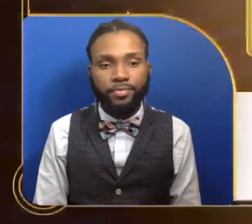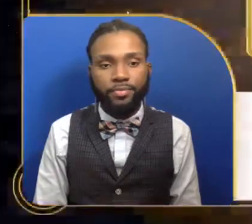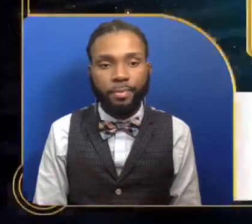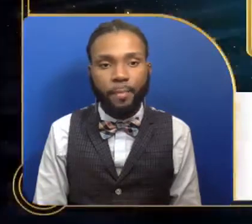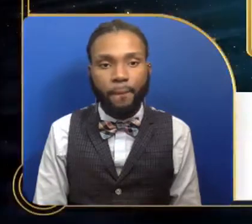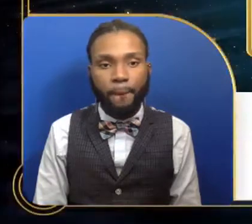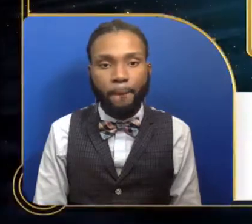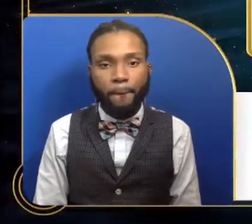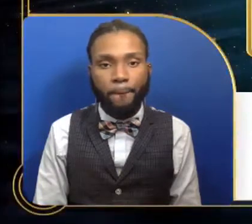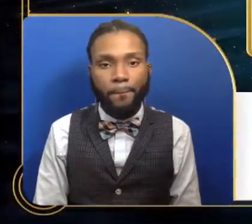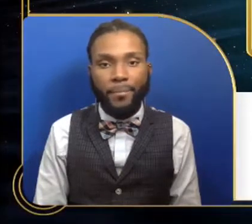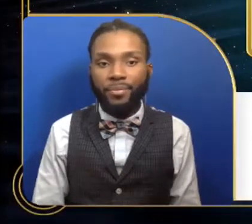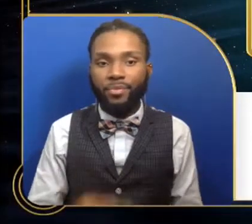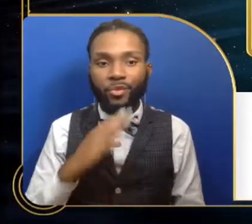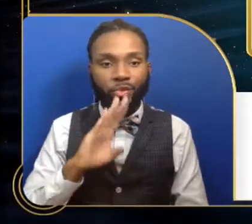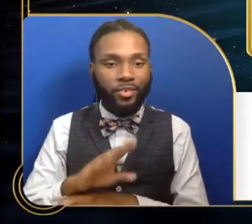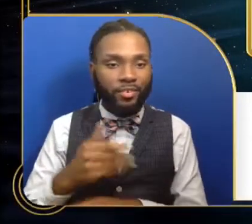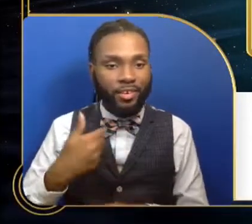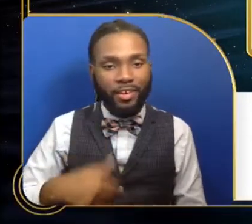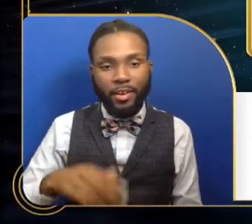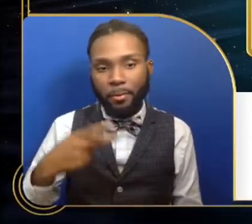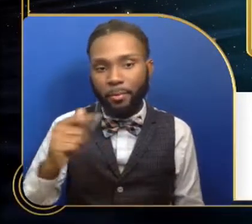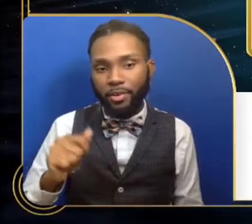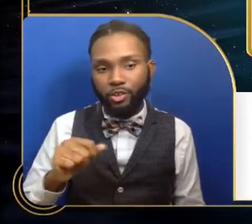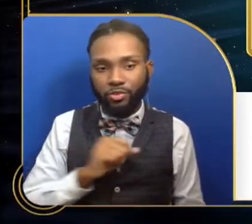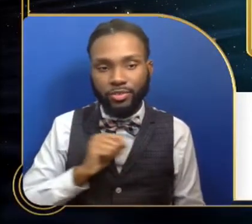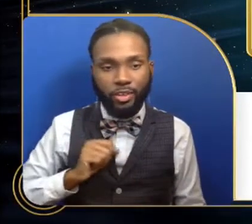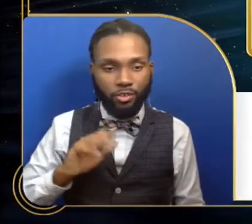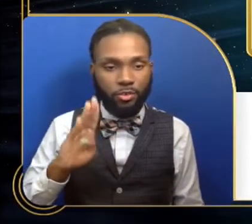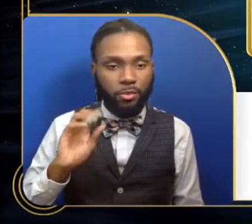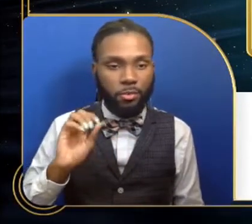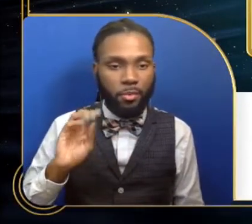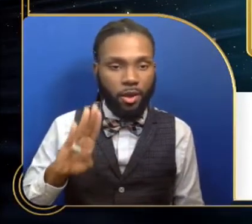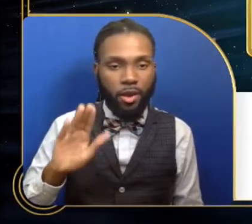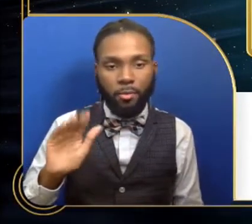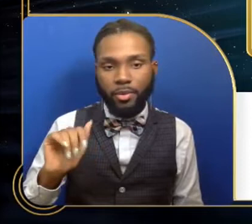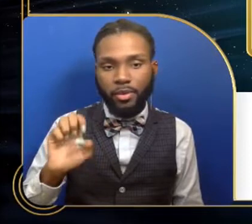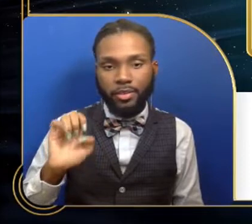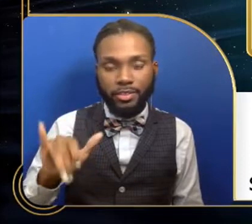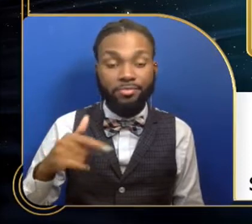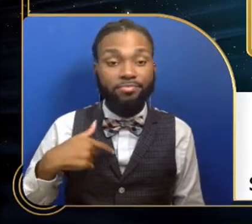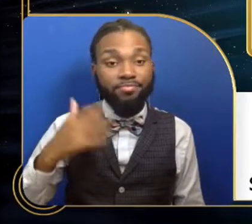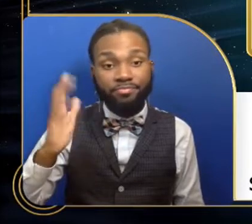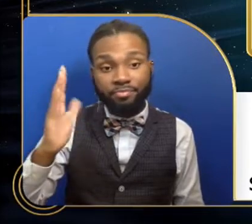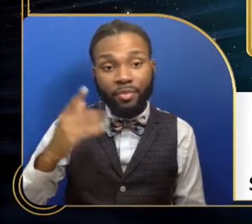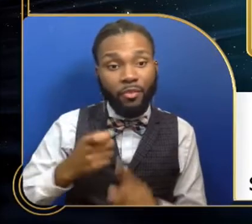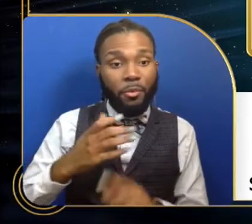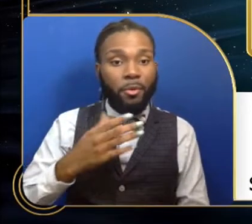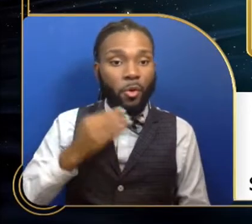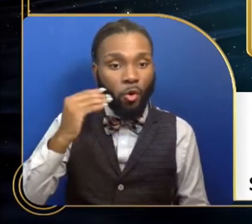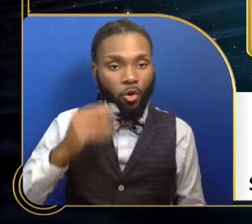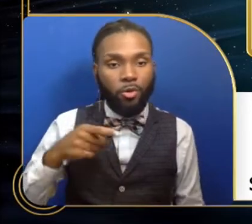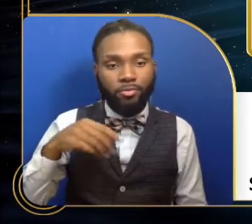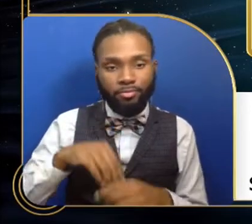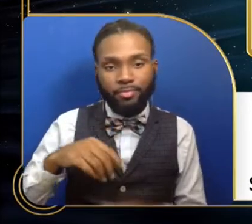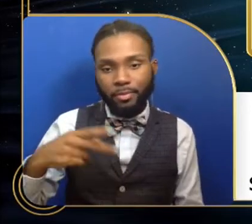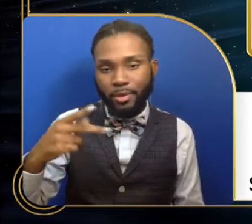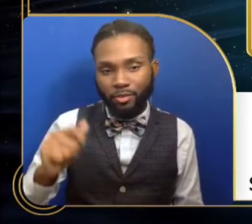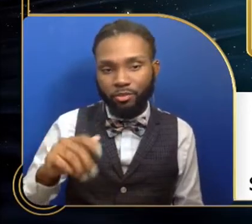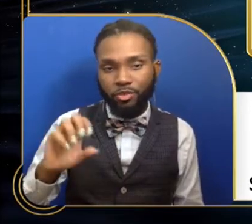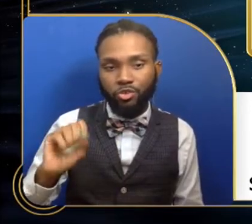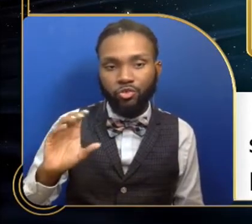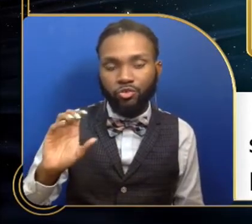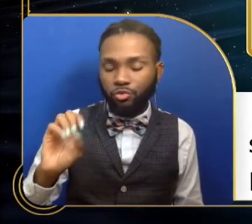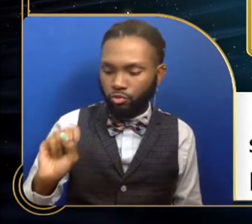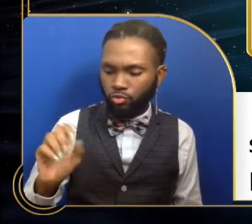Good evening. I'm Pennsylvania U.S. Senator Bob Casey. I'm speaking to you from my home in Scranton, Pennsylvania, and I have a bookshelf behind me